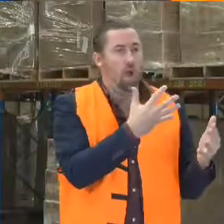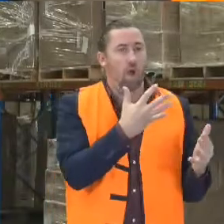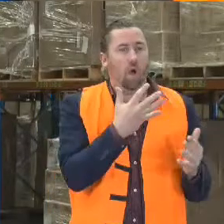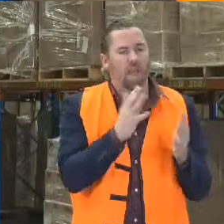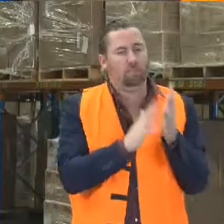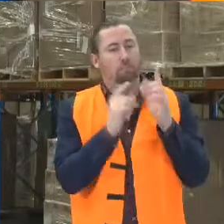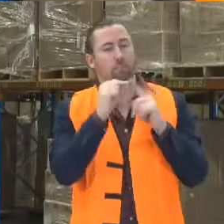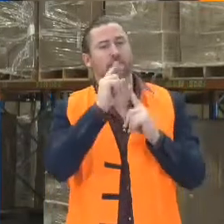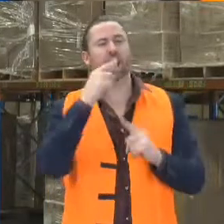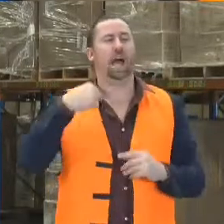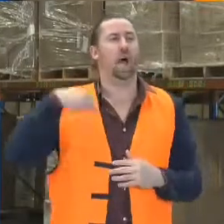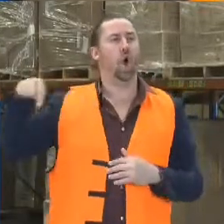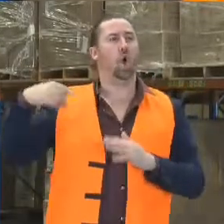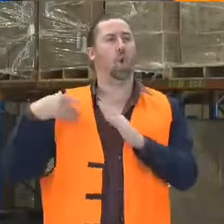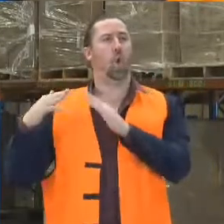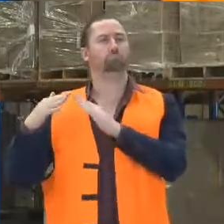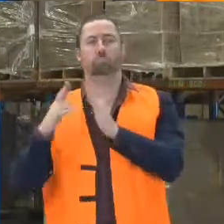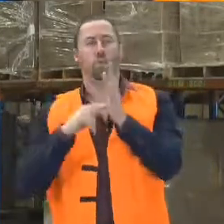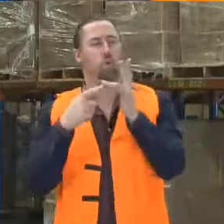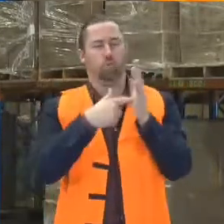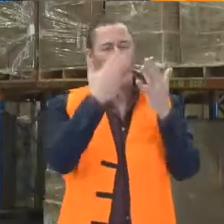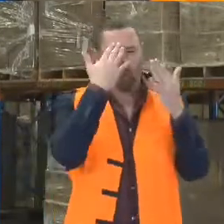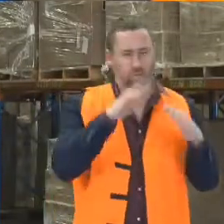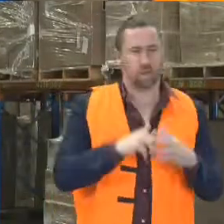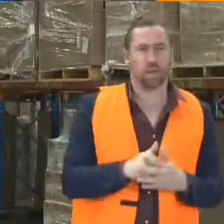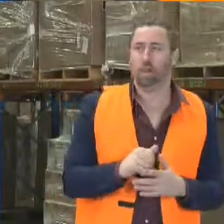at their home or something like that? Yes.